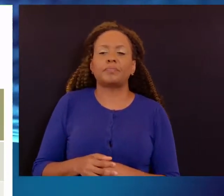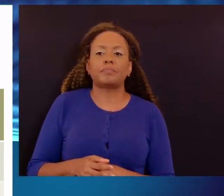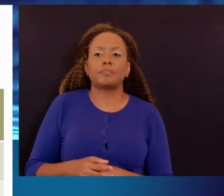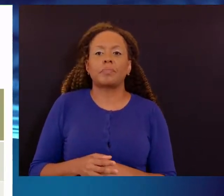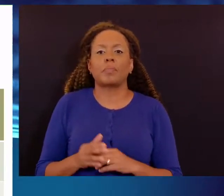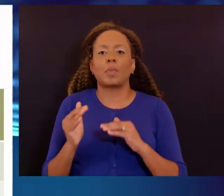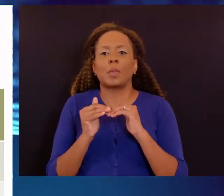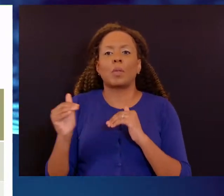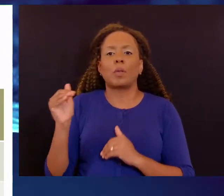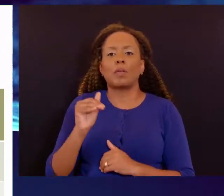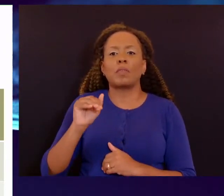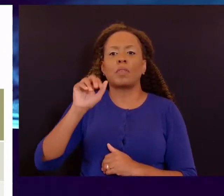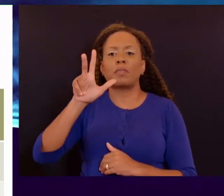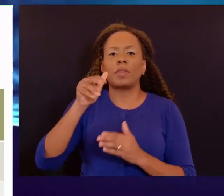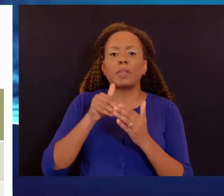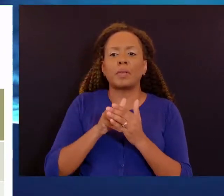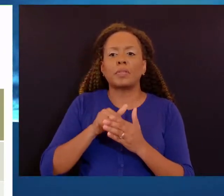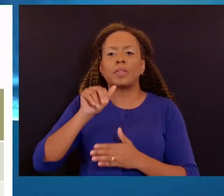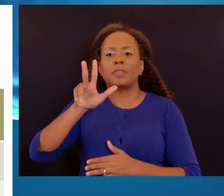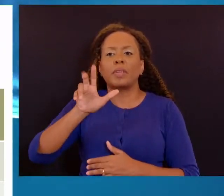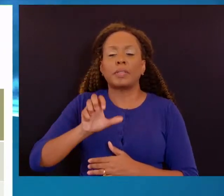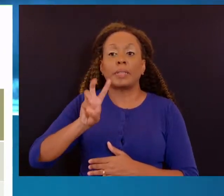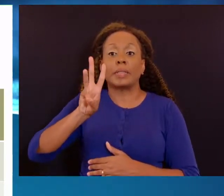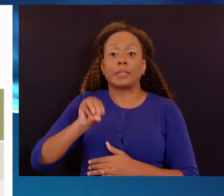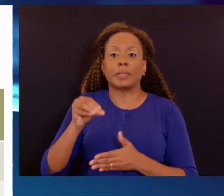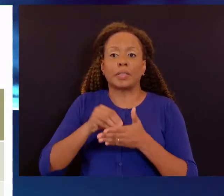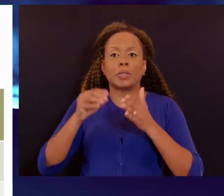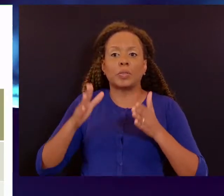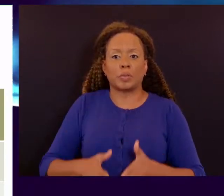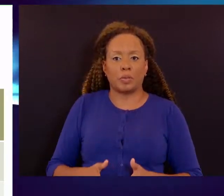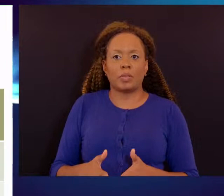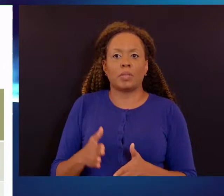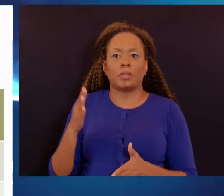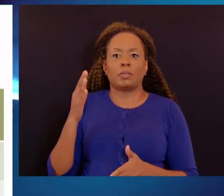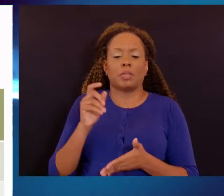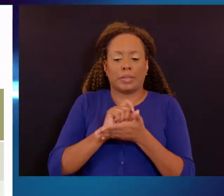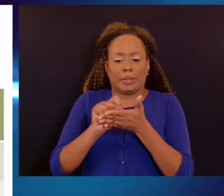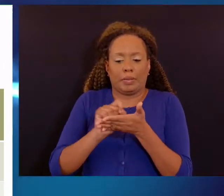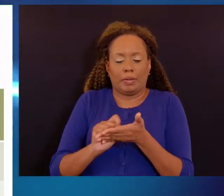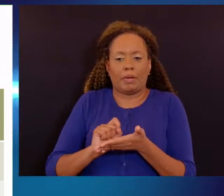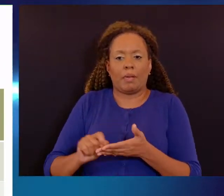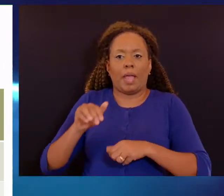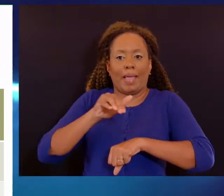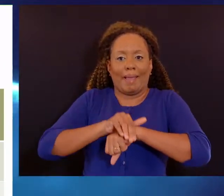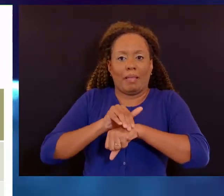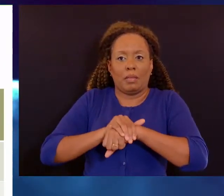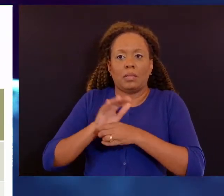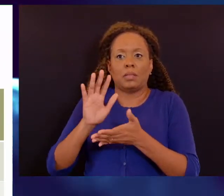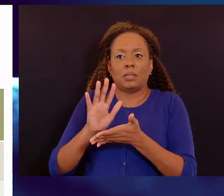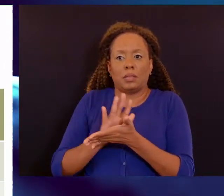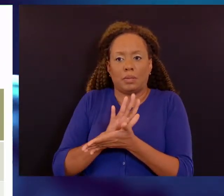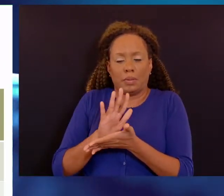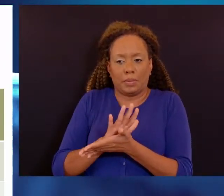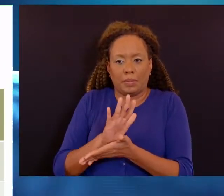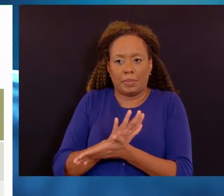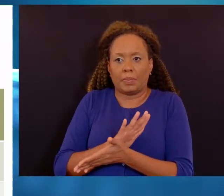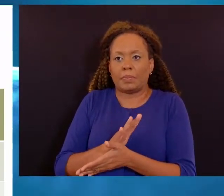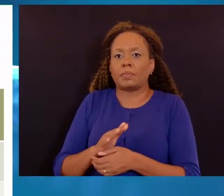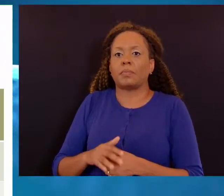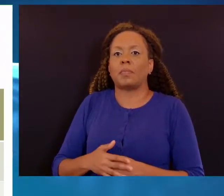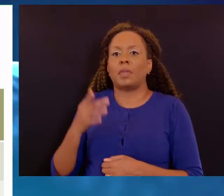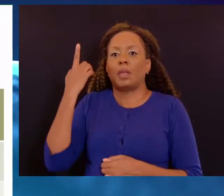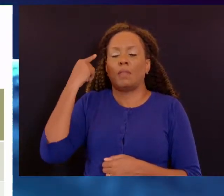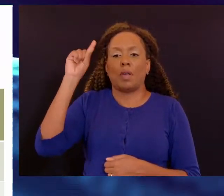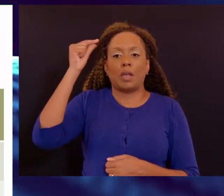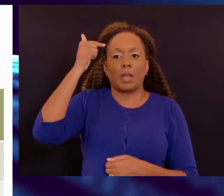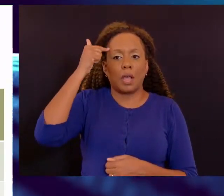over 3,360 students writing that English paper. The mean score at public